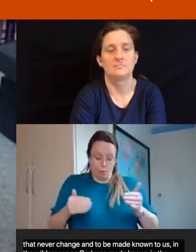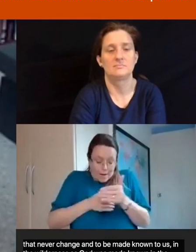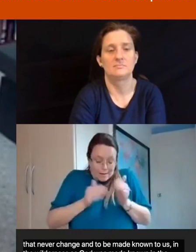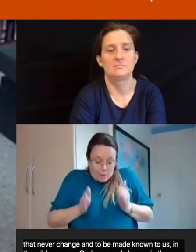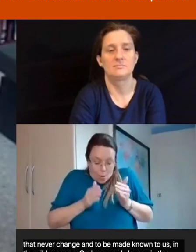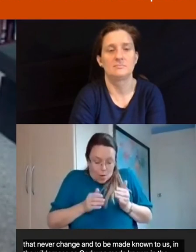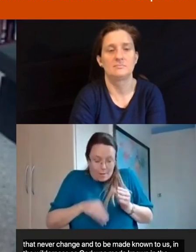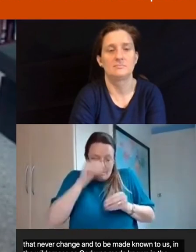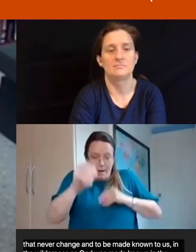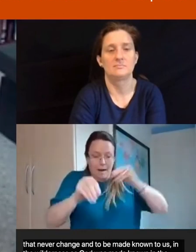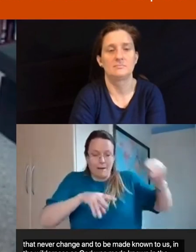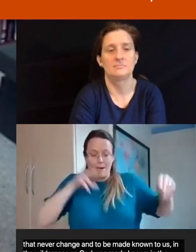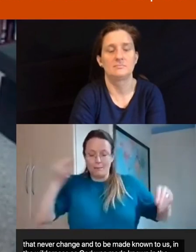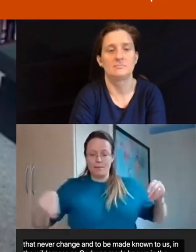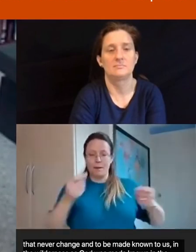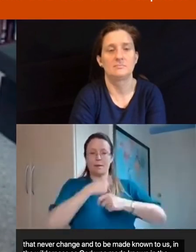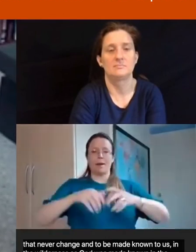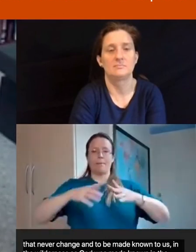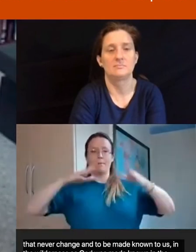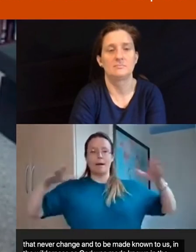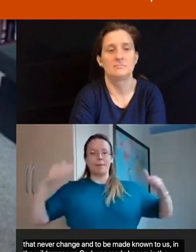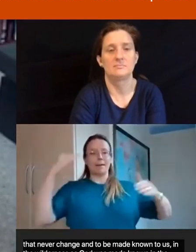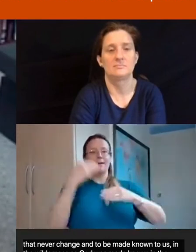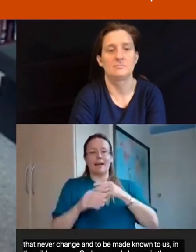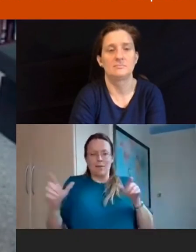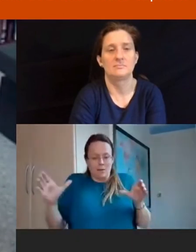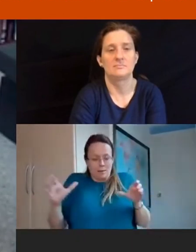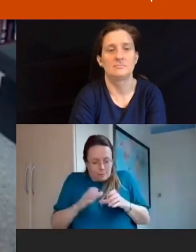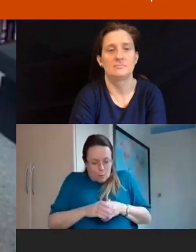can never really go back into that box again.